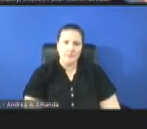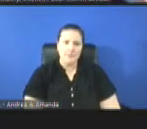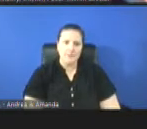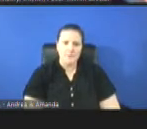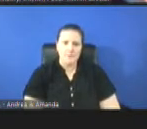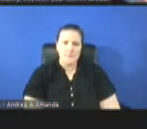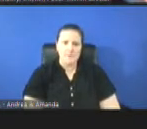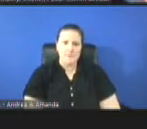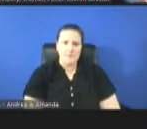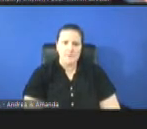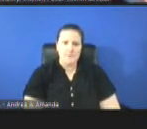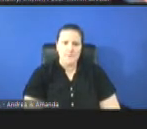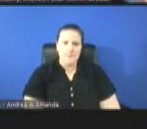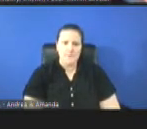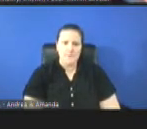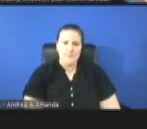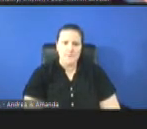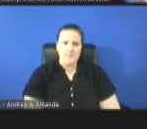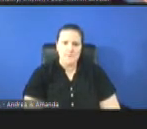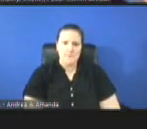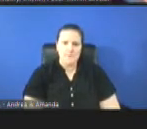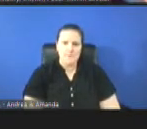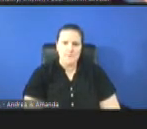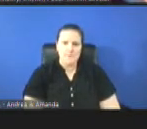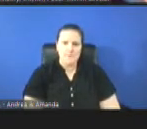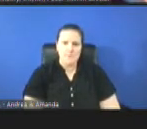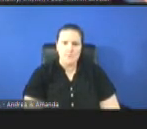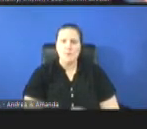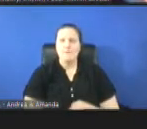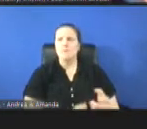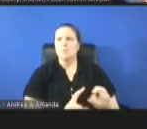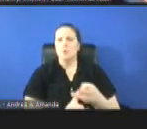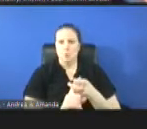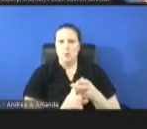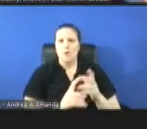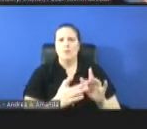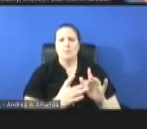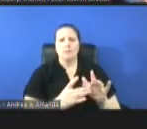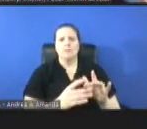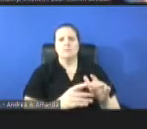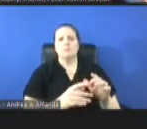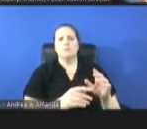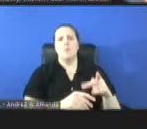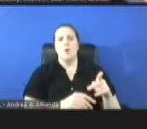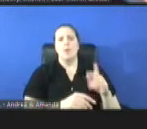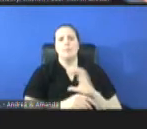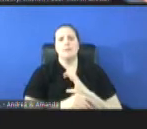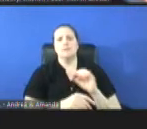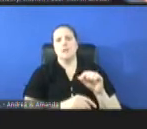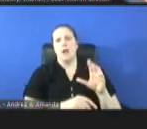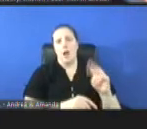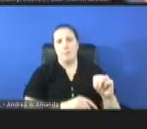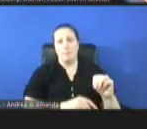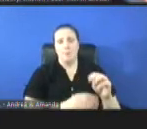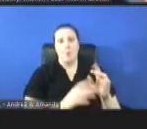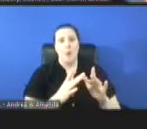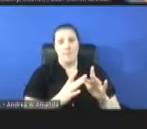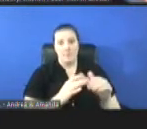We have a recruiting website that I think is under the joinportlandpolice.com web address.